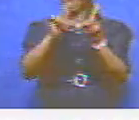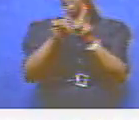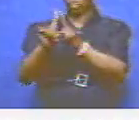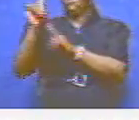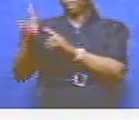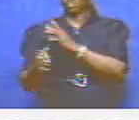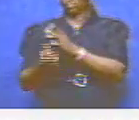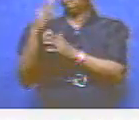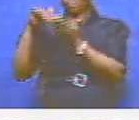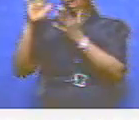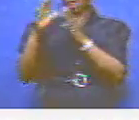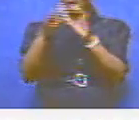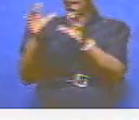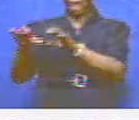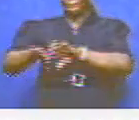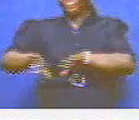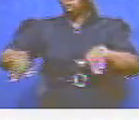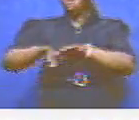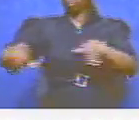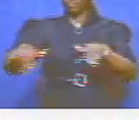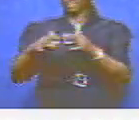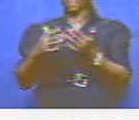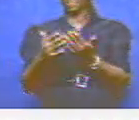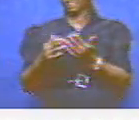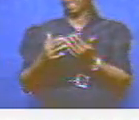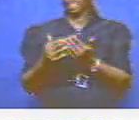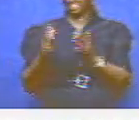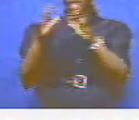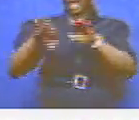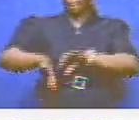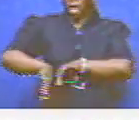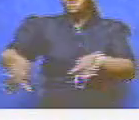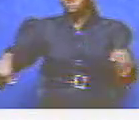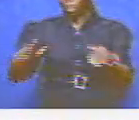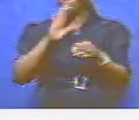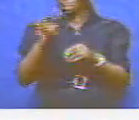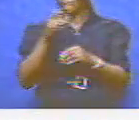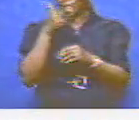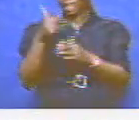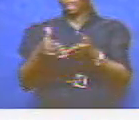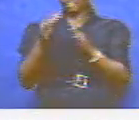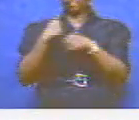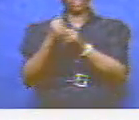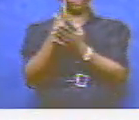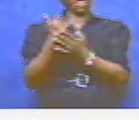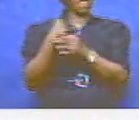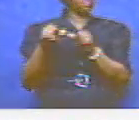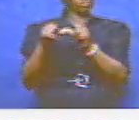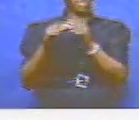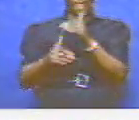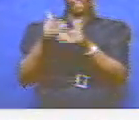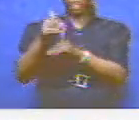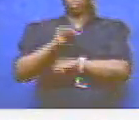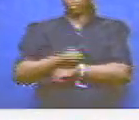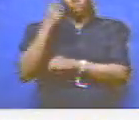lot more club swimming. Club swimming would be one of the ways in which we can make sure that there's continuity after school for the